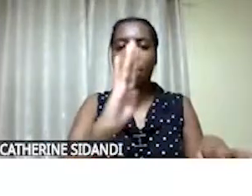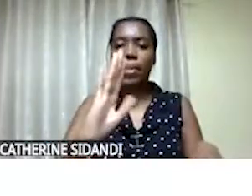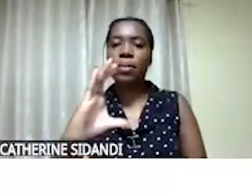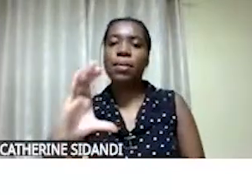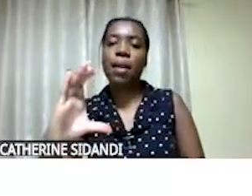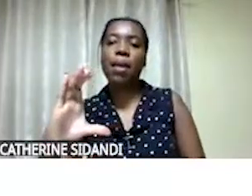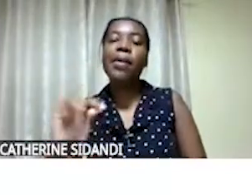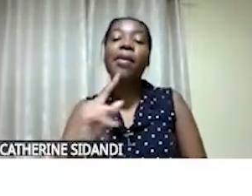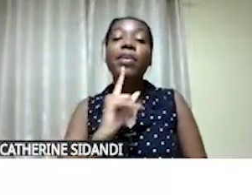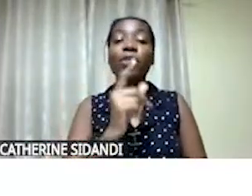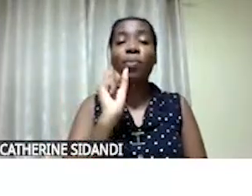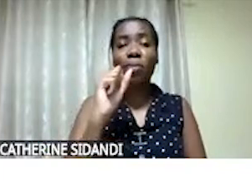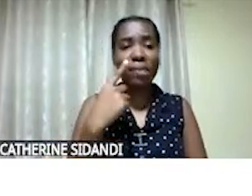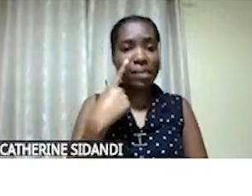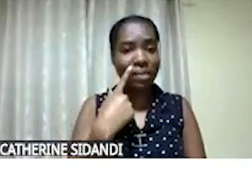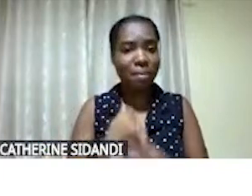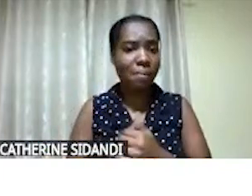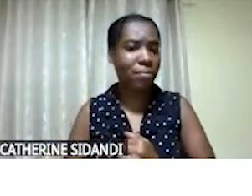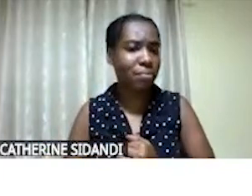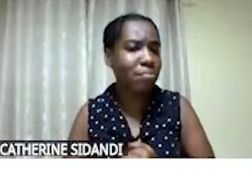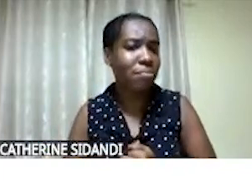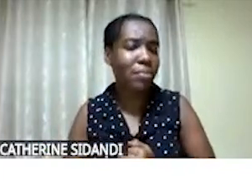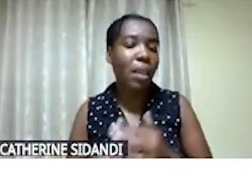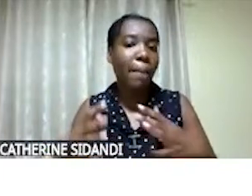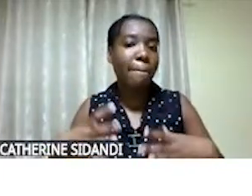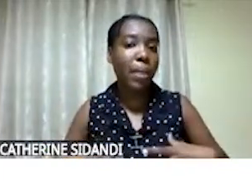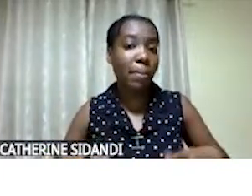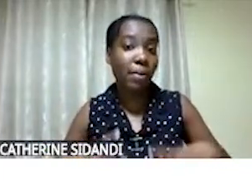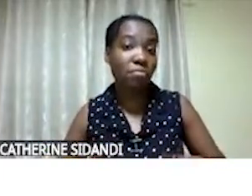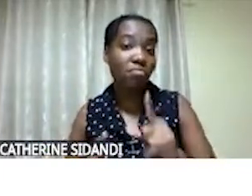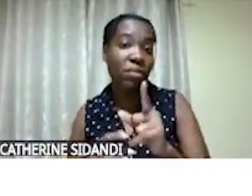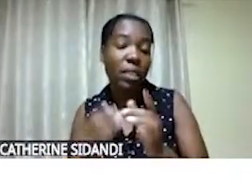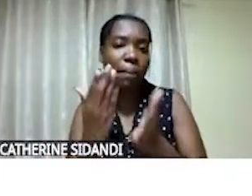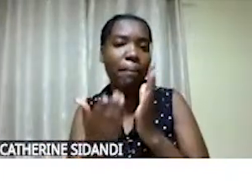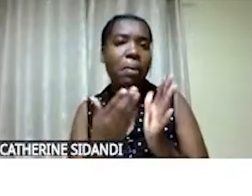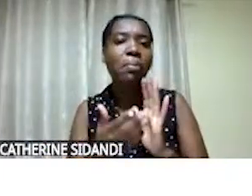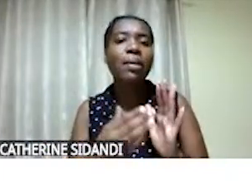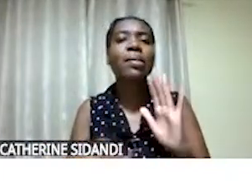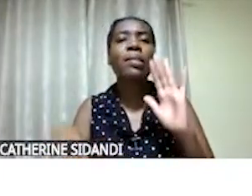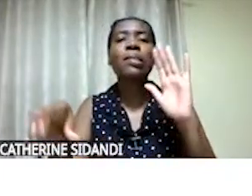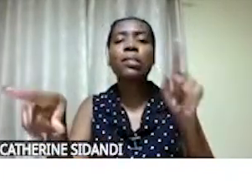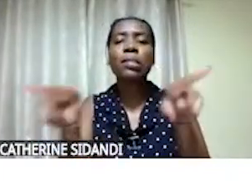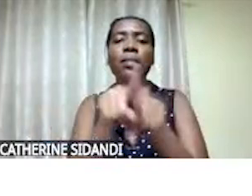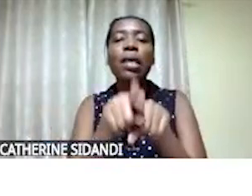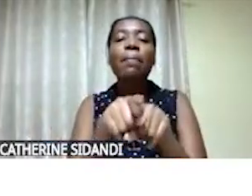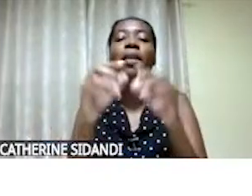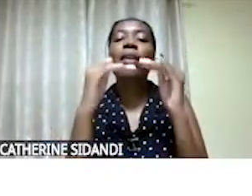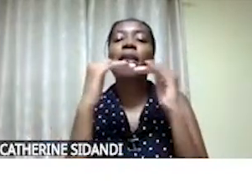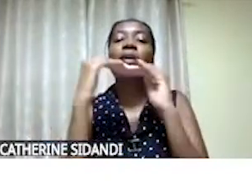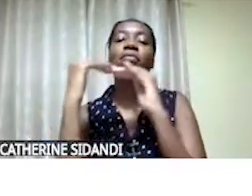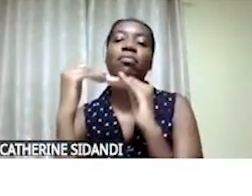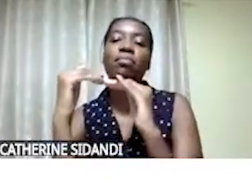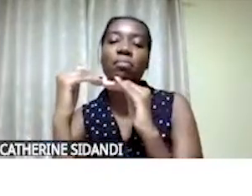that these guys are perhaps on the same level, but their